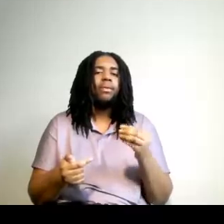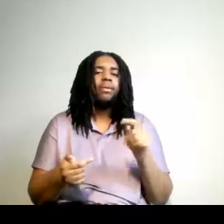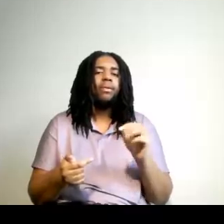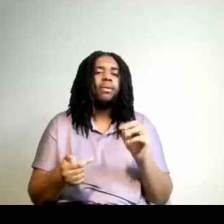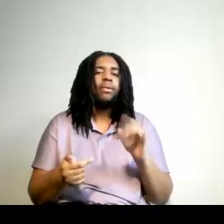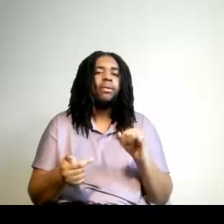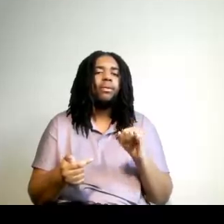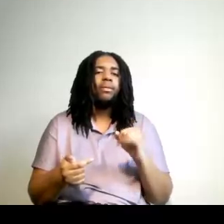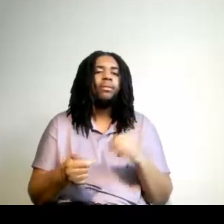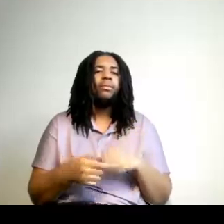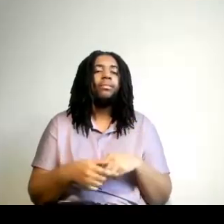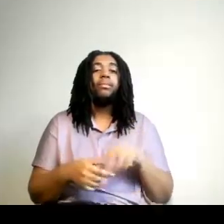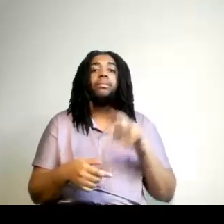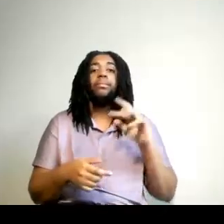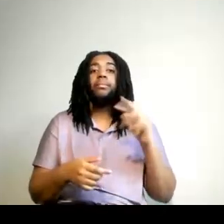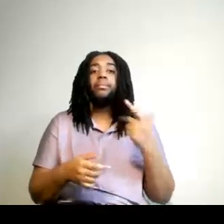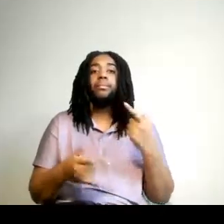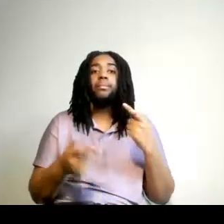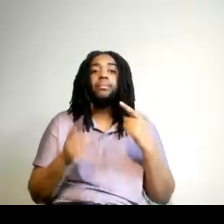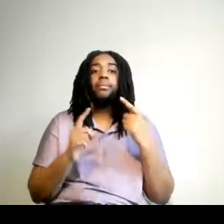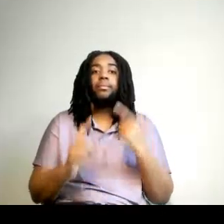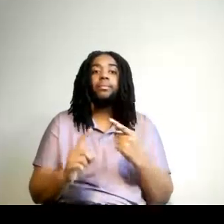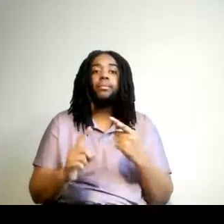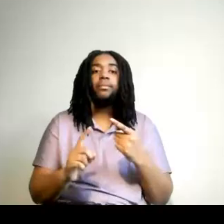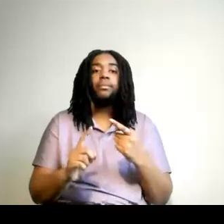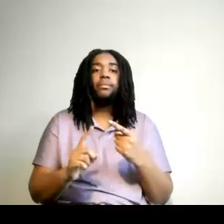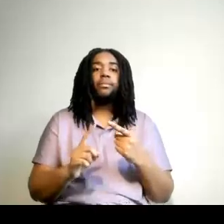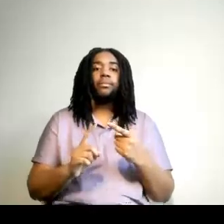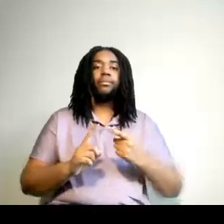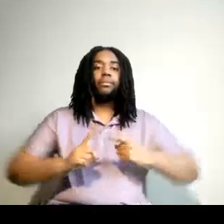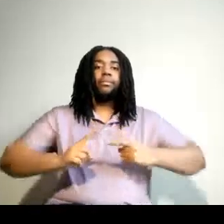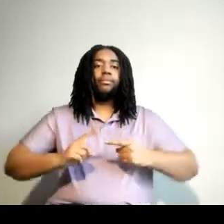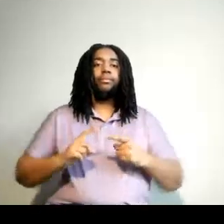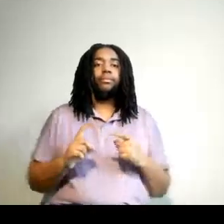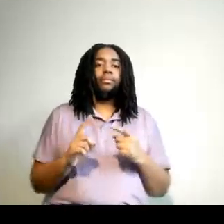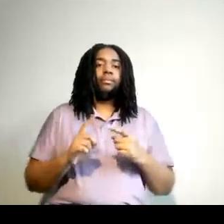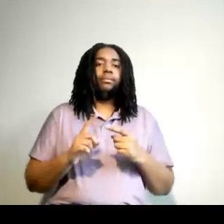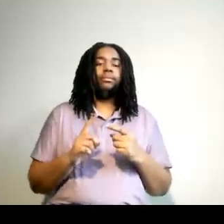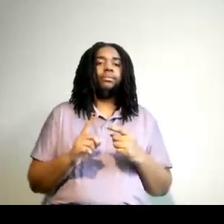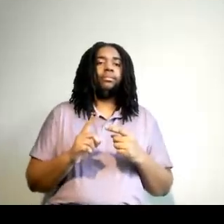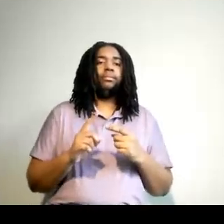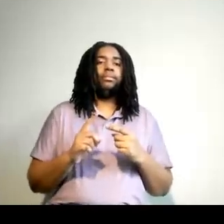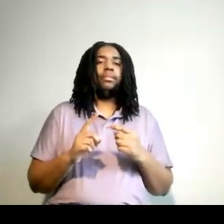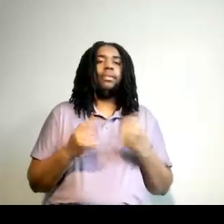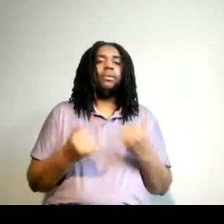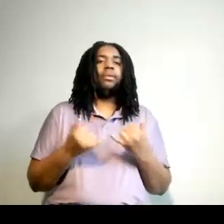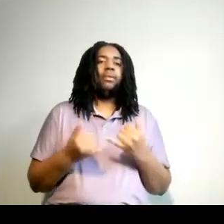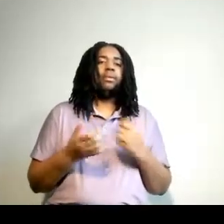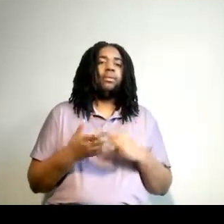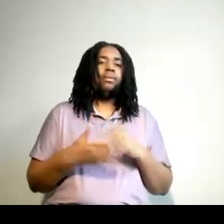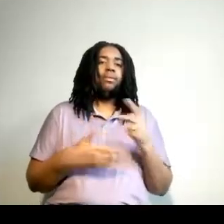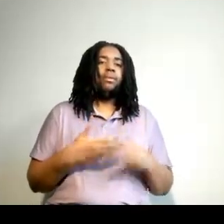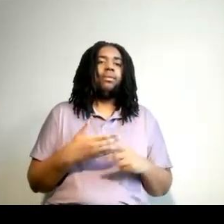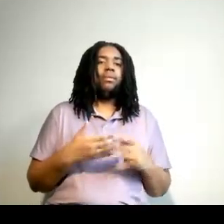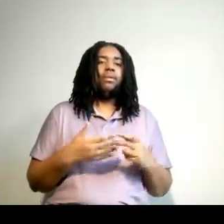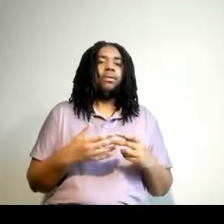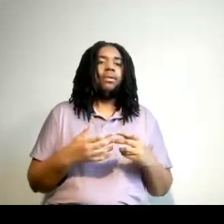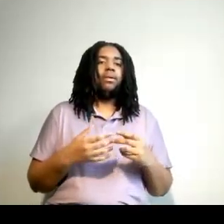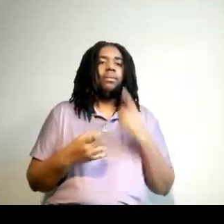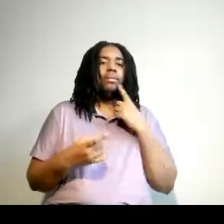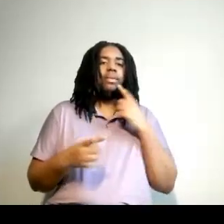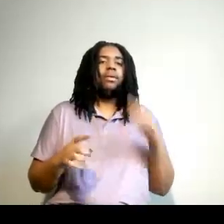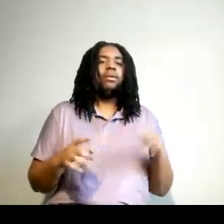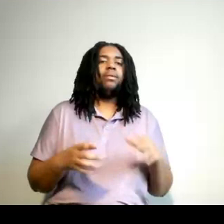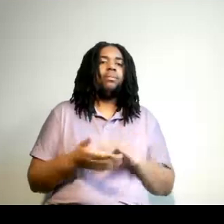Okay, so our third goal was about a program that currently exists here at the Medical College of